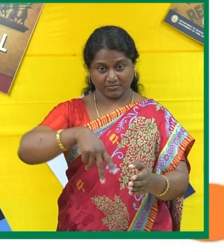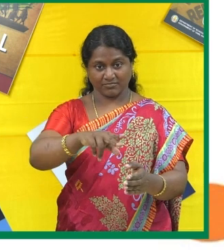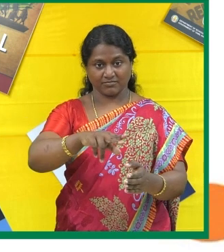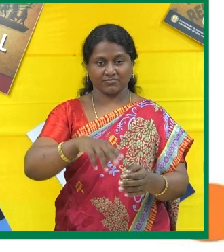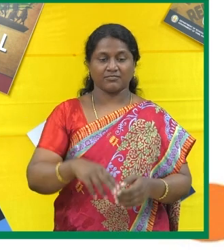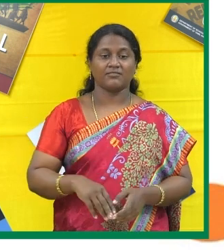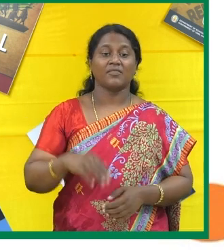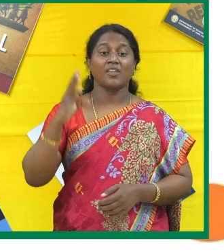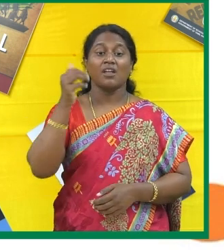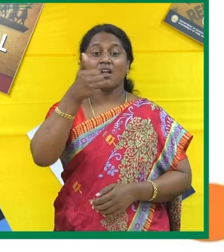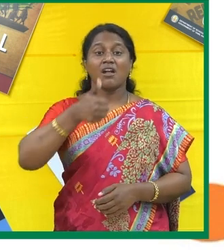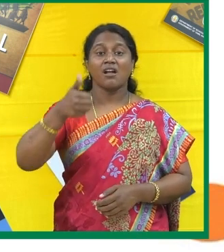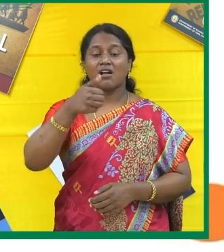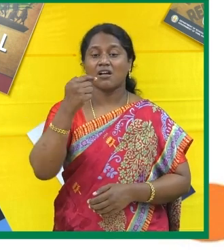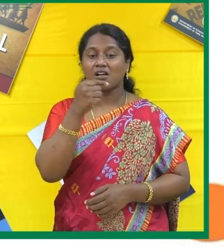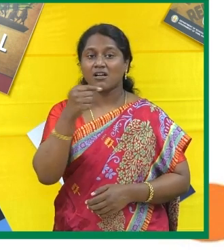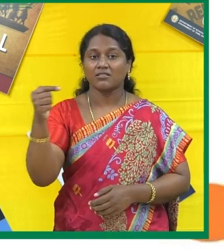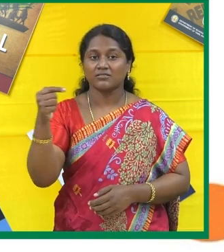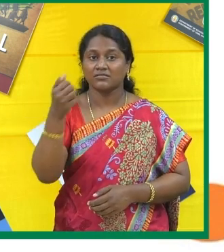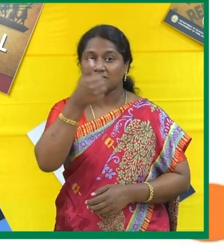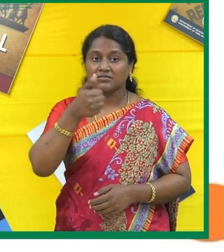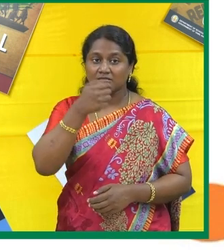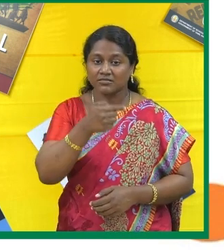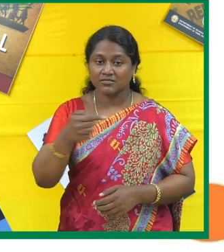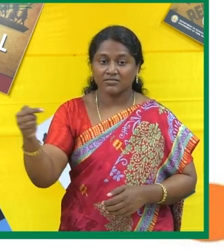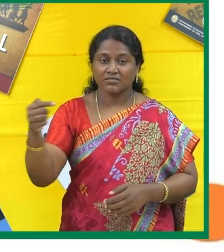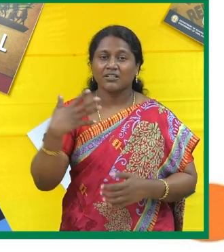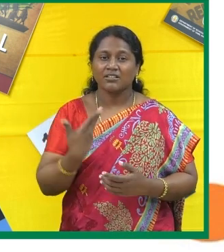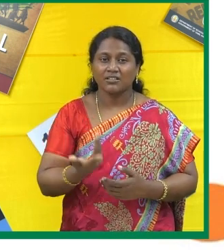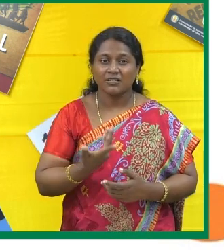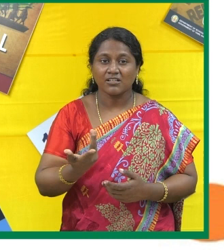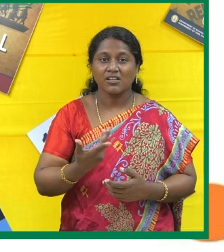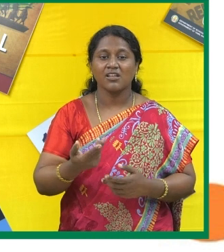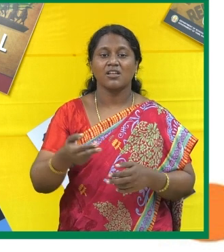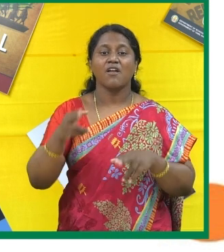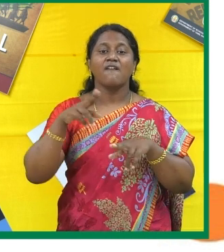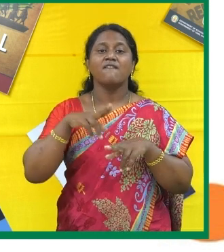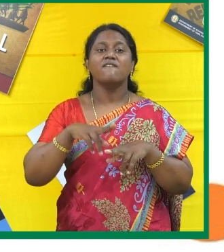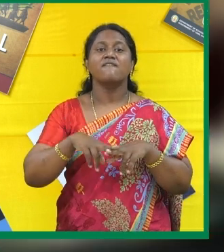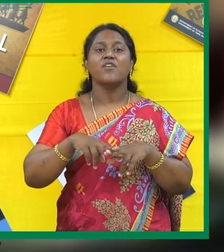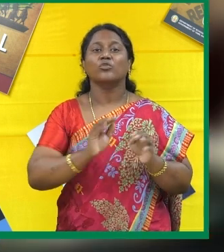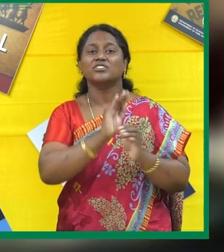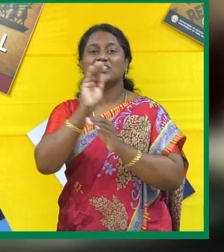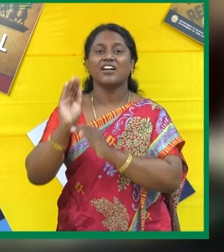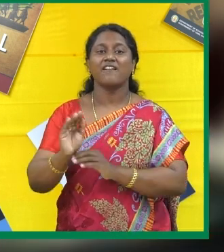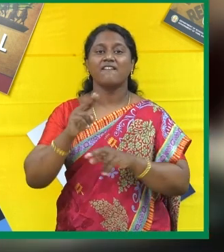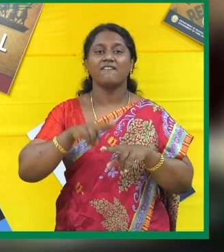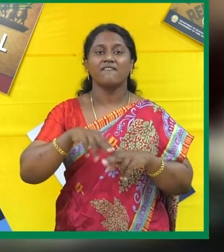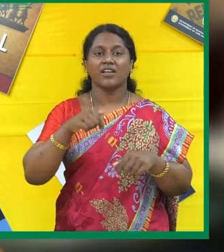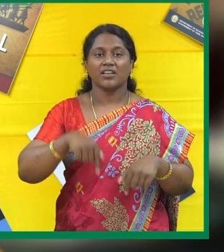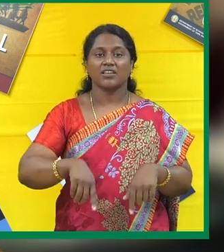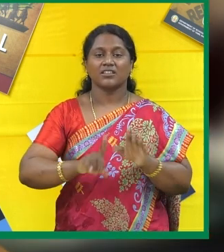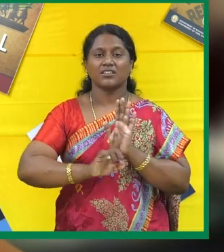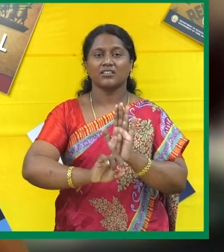the future wails, but with a whole. From what the future wails, but with a whole. Here it